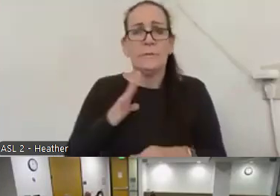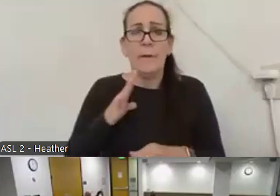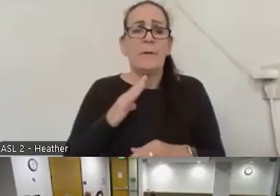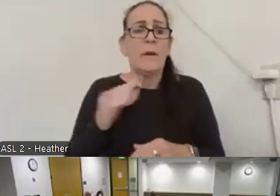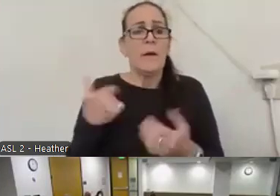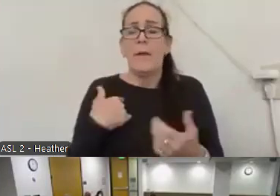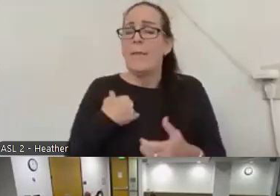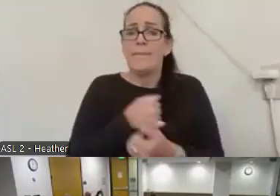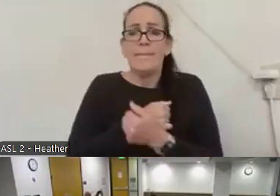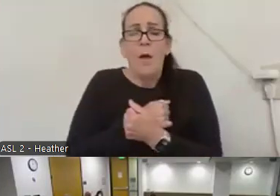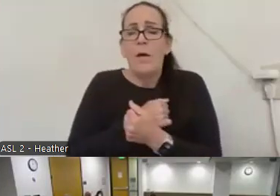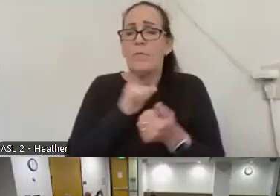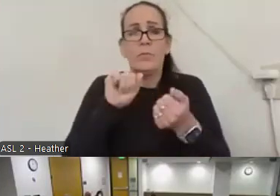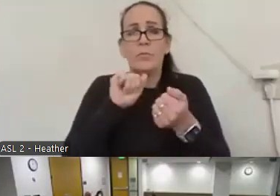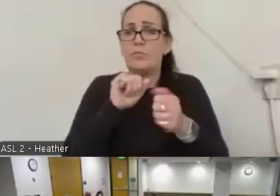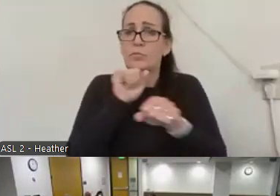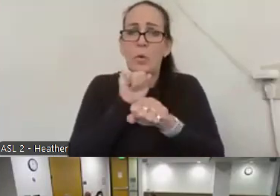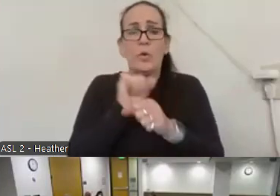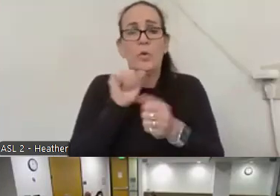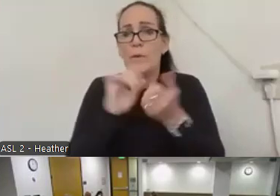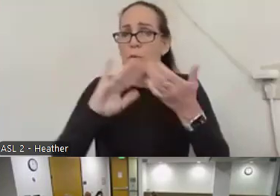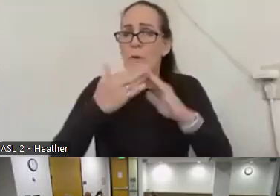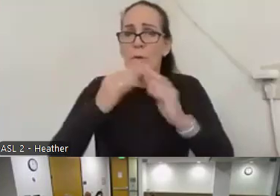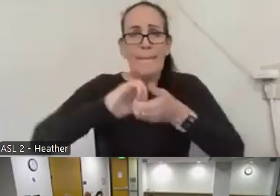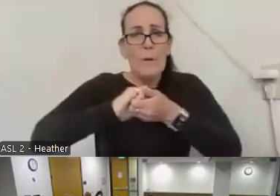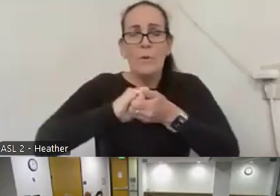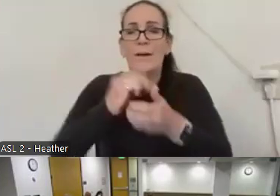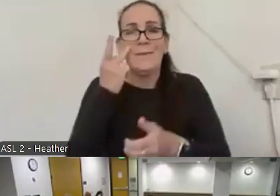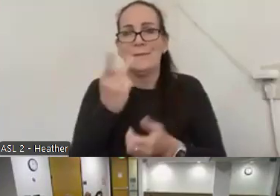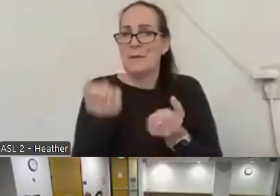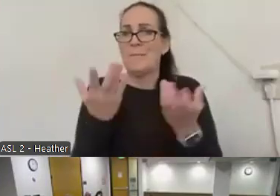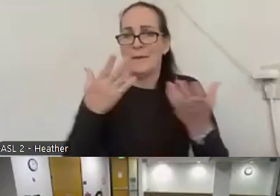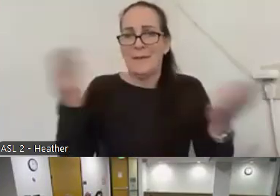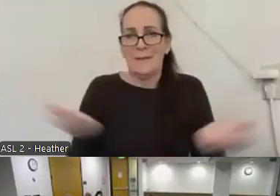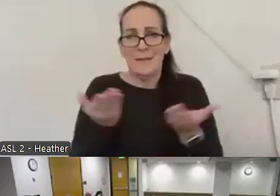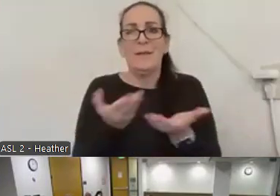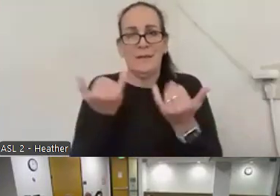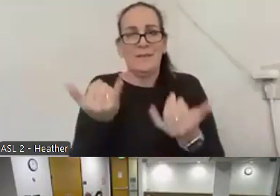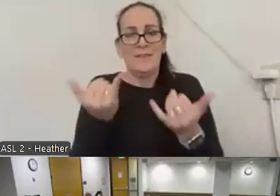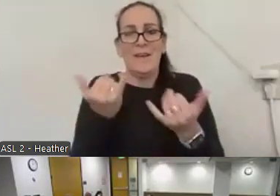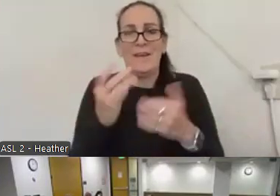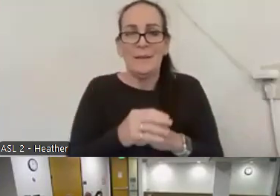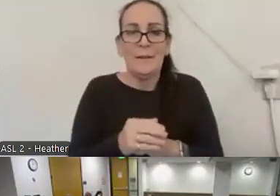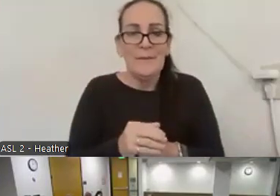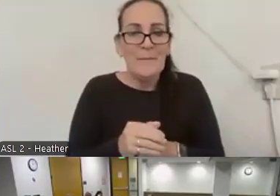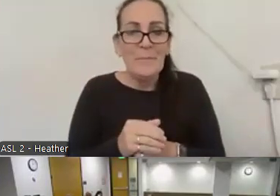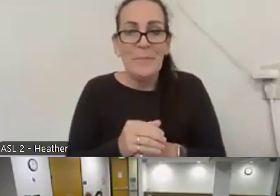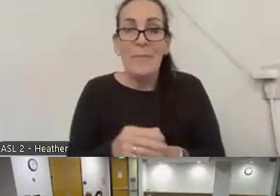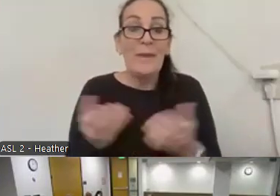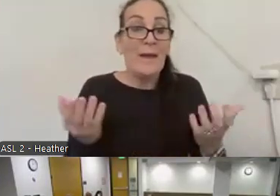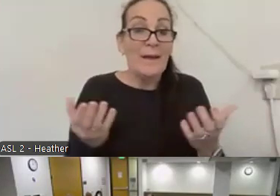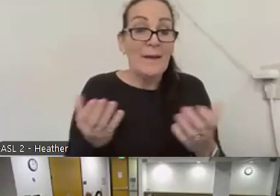with our community partners. I see many of them on this call today. Claire Day, the Alzheimer